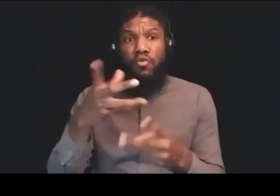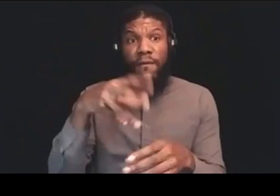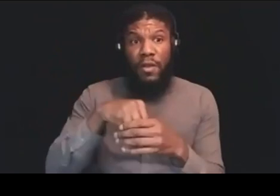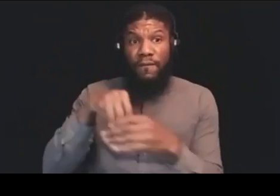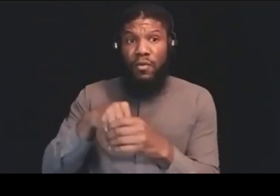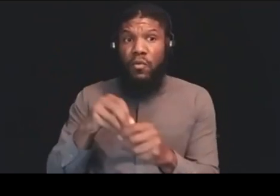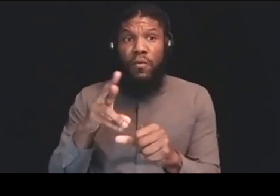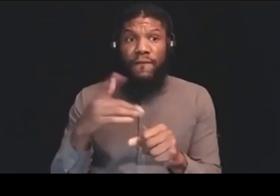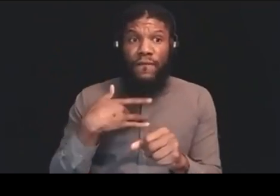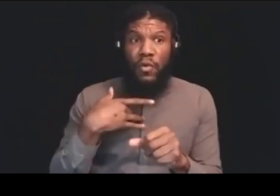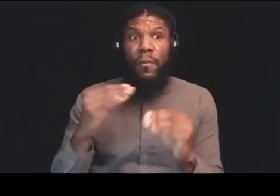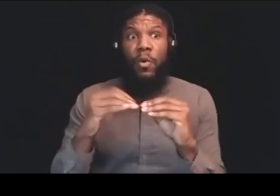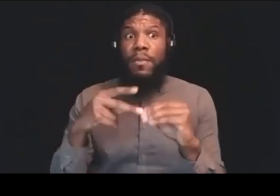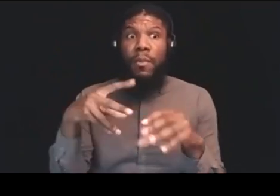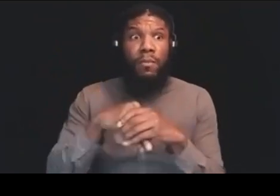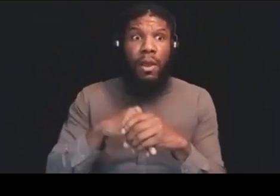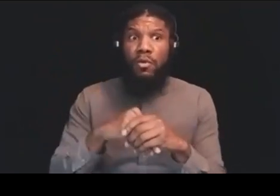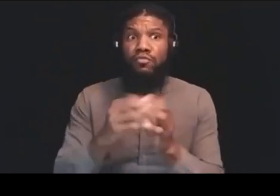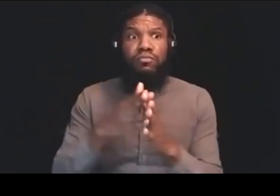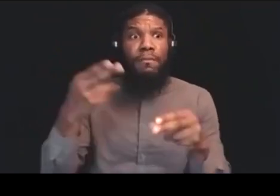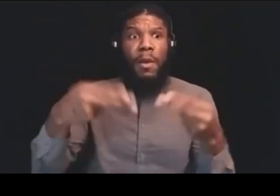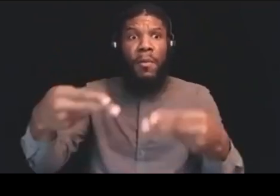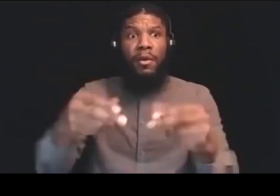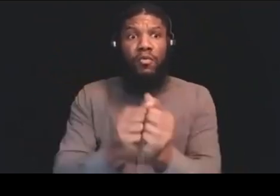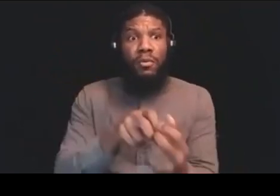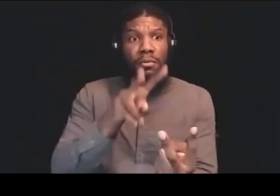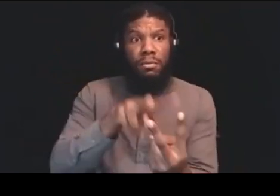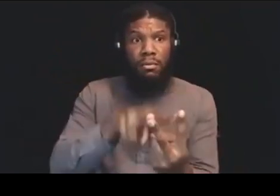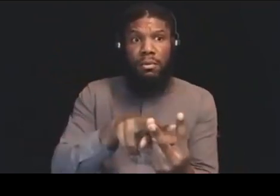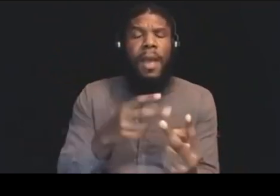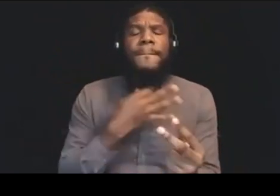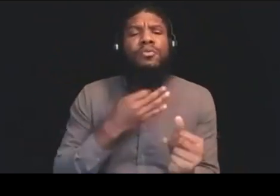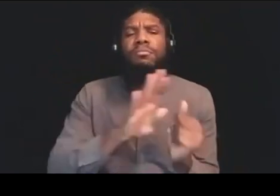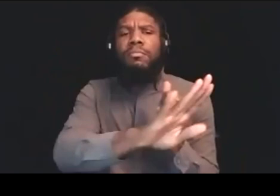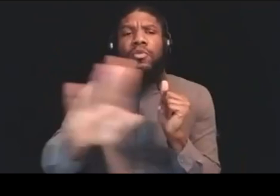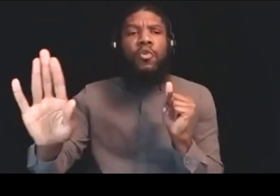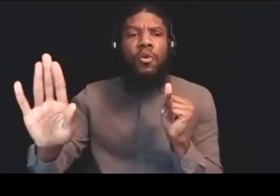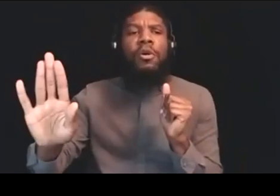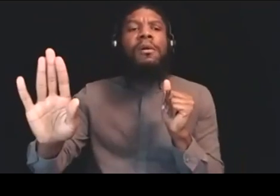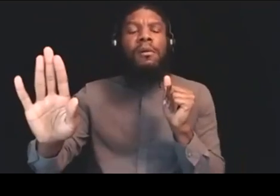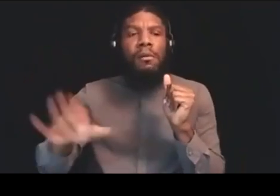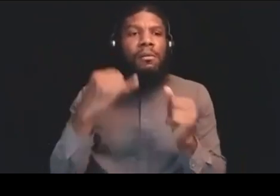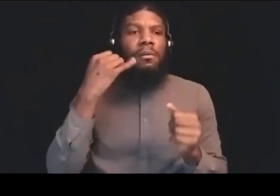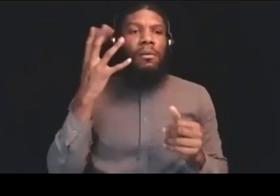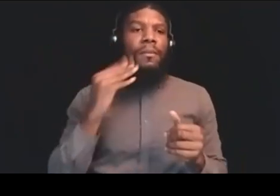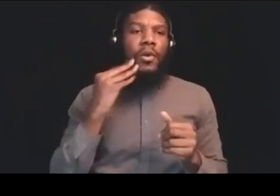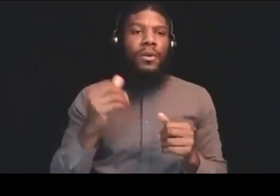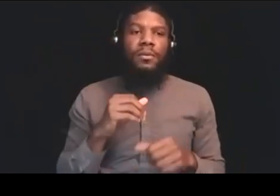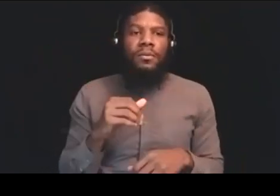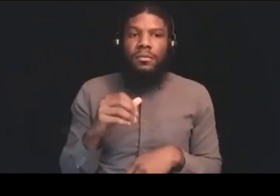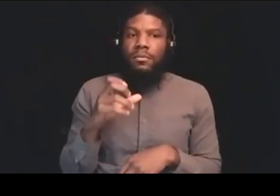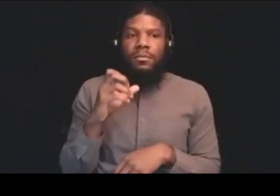mean, I'm curious about others' experiences too, outside of traditional listservs.